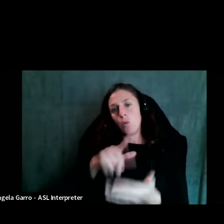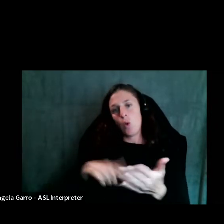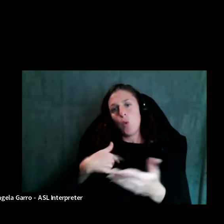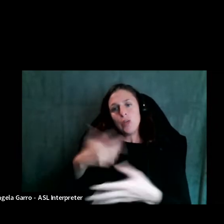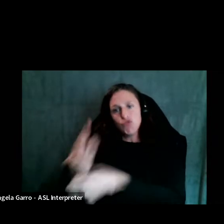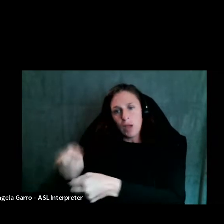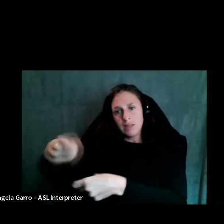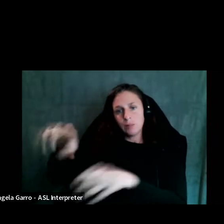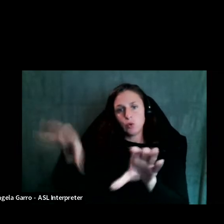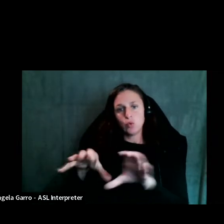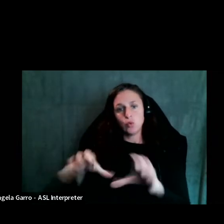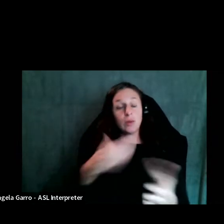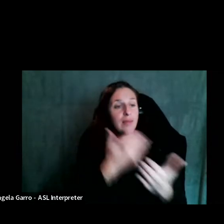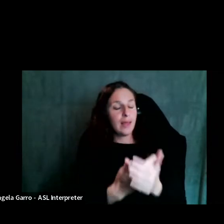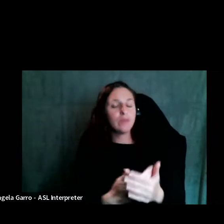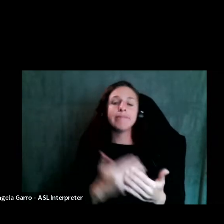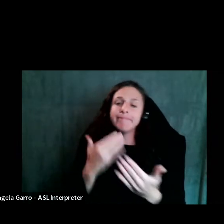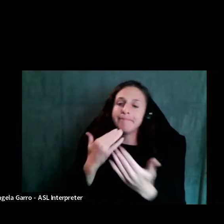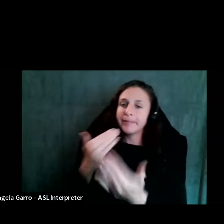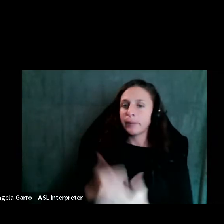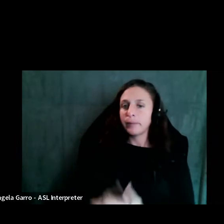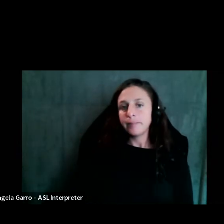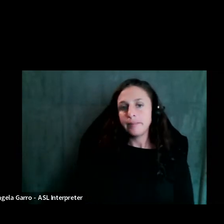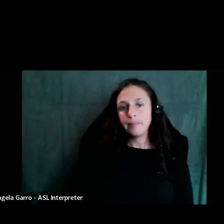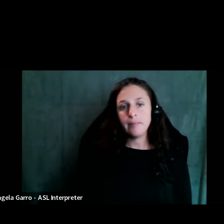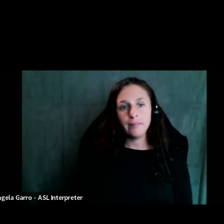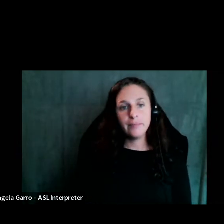you. Thank you.